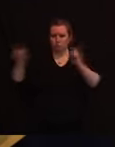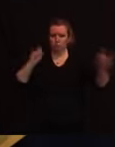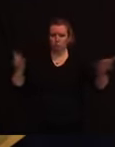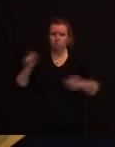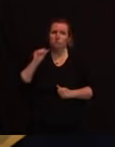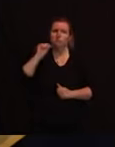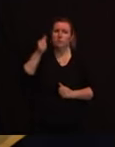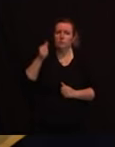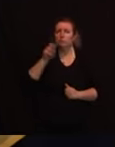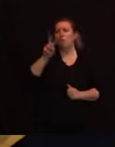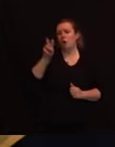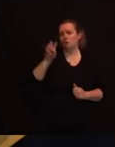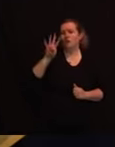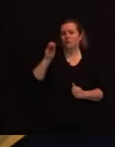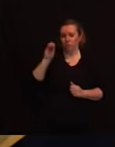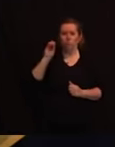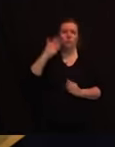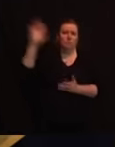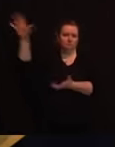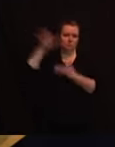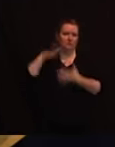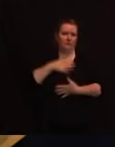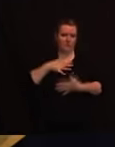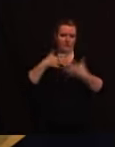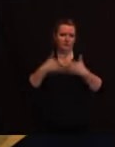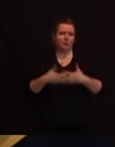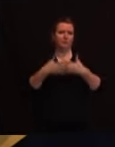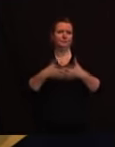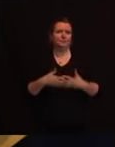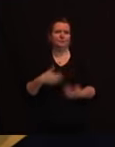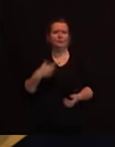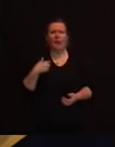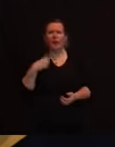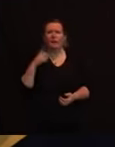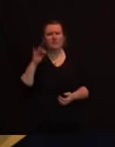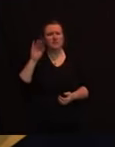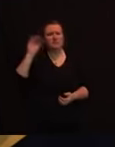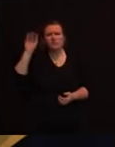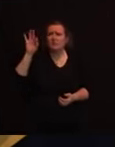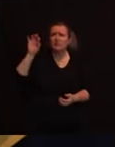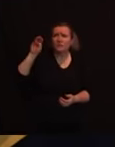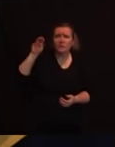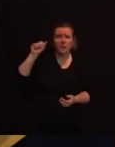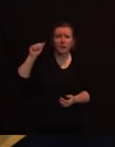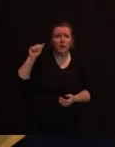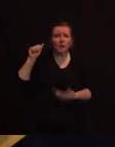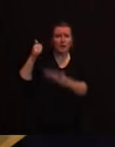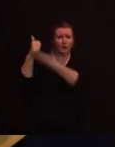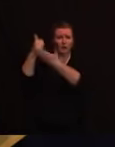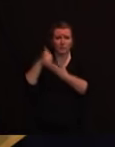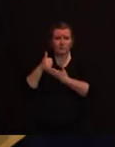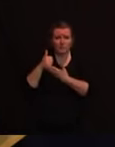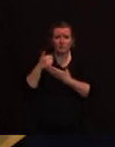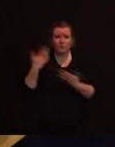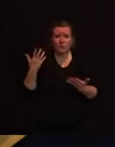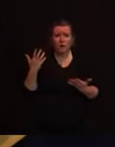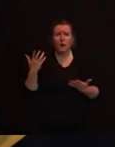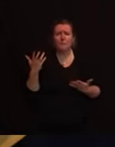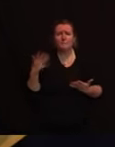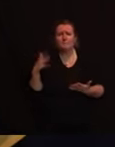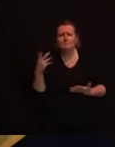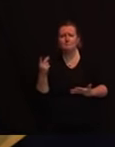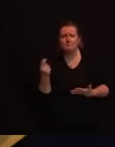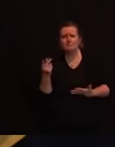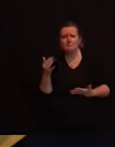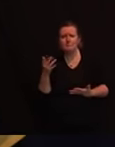will be distributed. I had submitted a request for FEMA to support our non-congregate sheltering on April 6th, and today